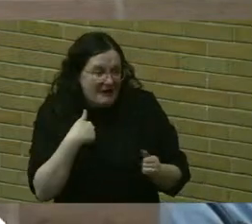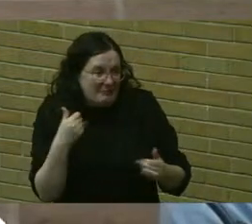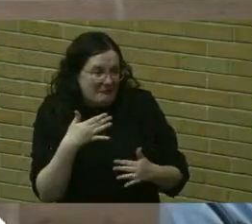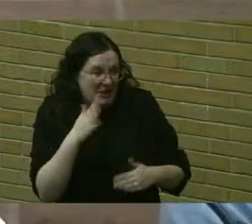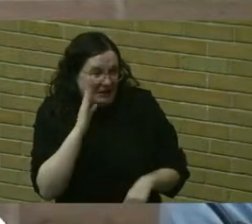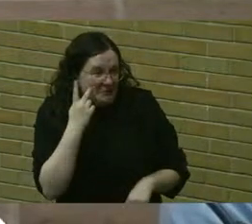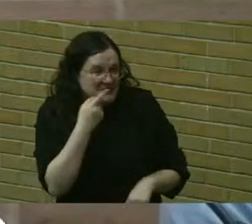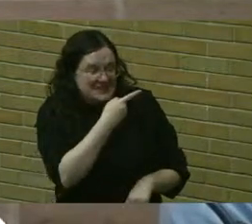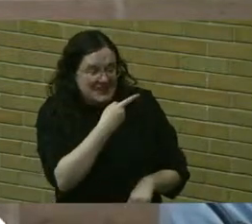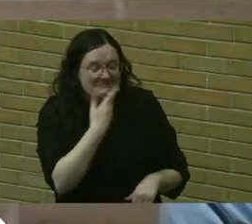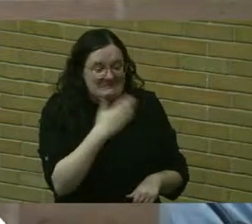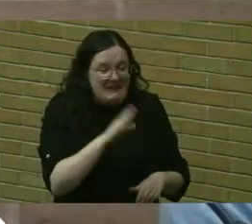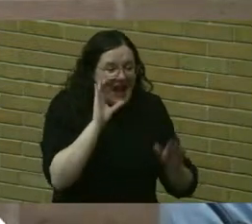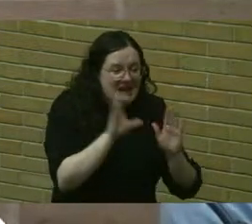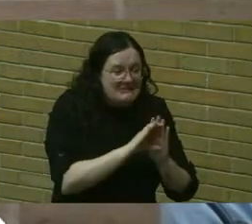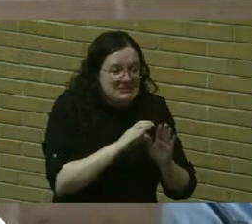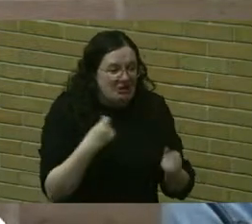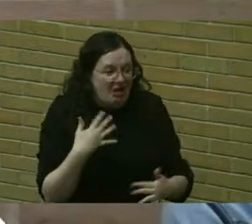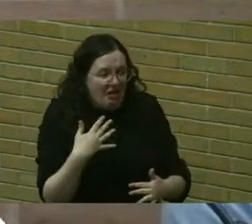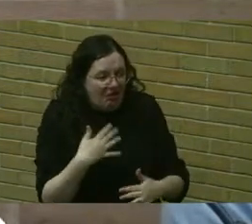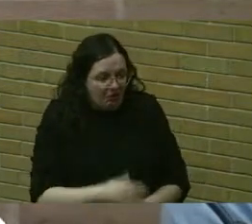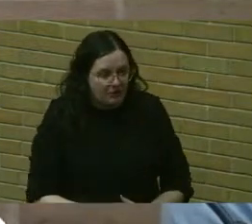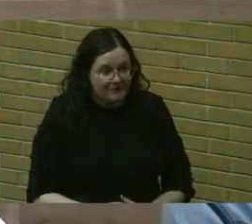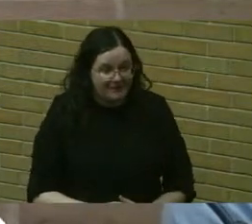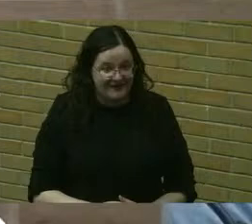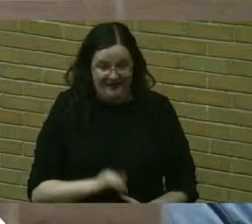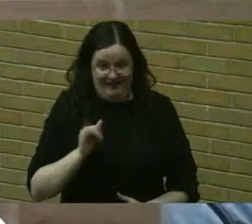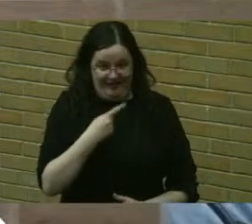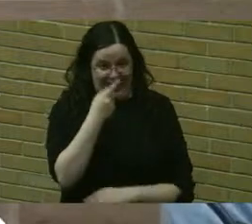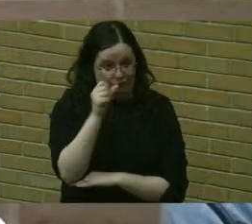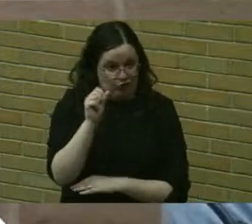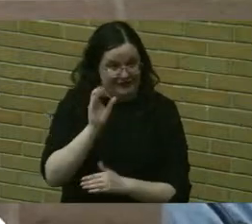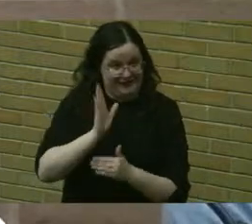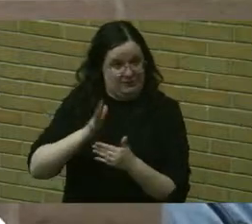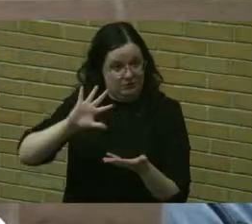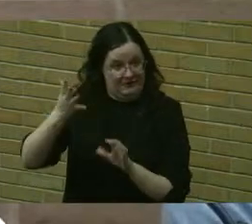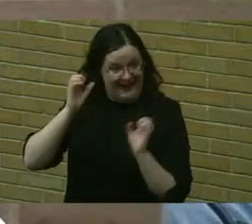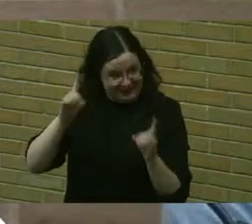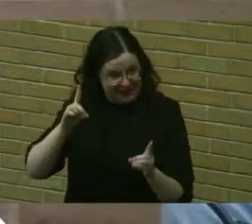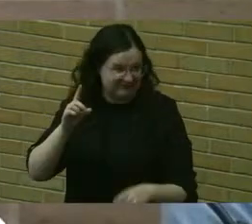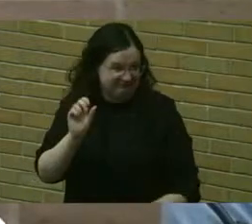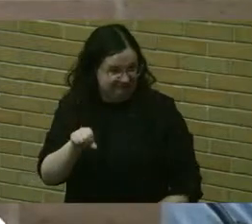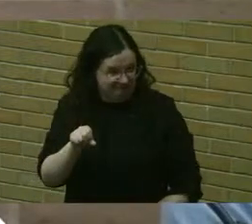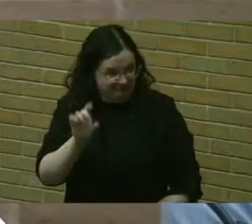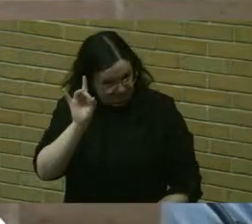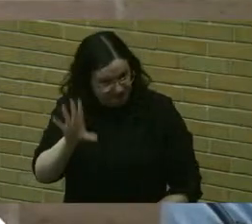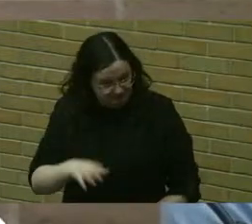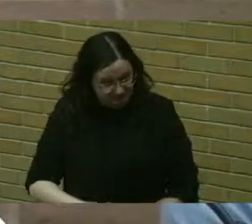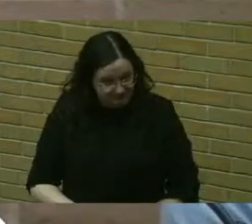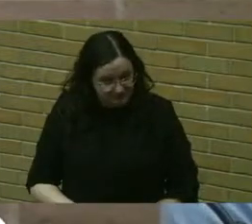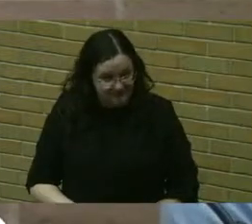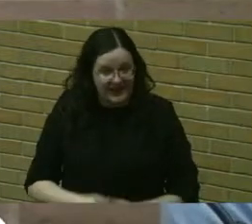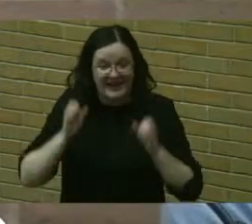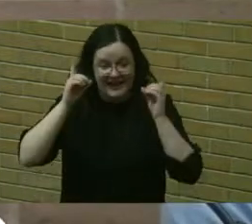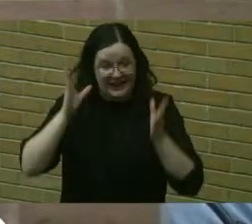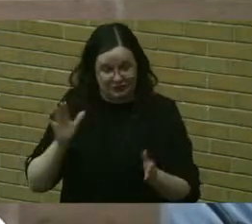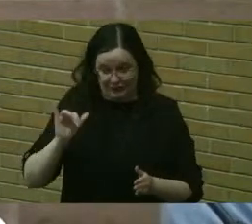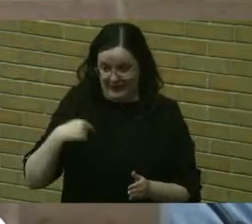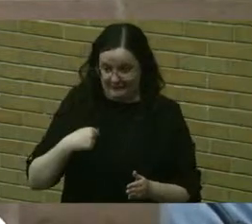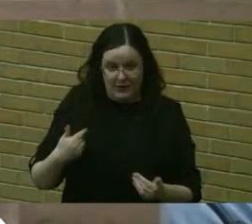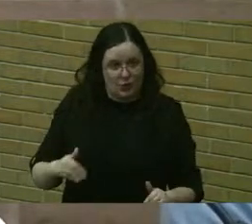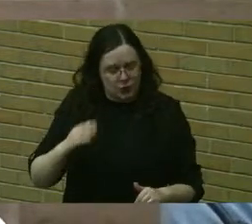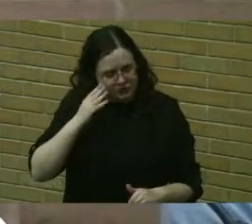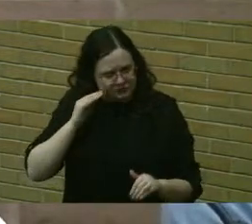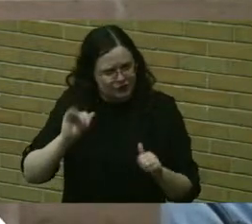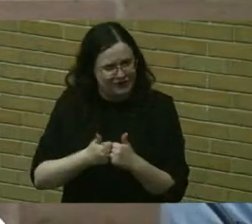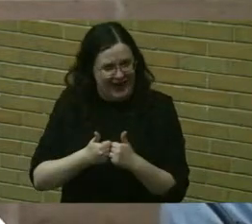To say that this was a disruption to education is an understatement. Educators like me are challenged even more today when it comes to distractions